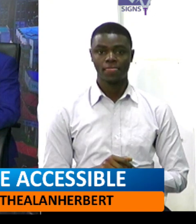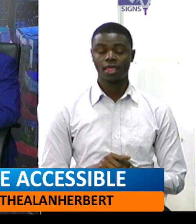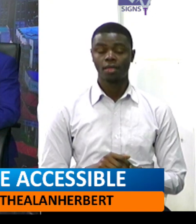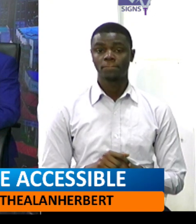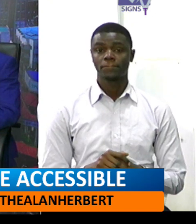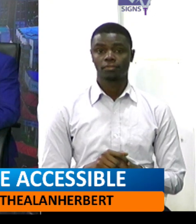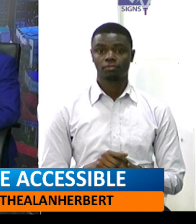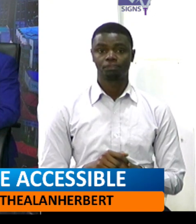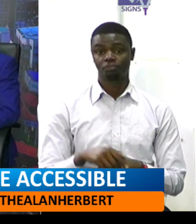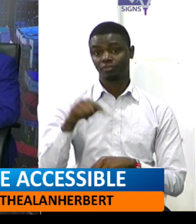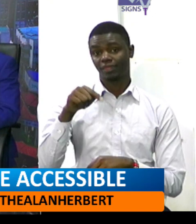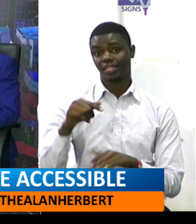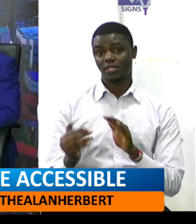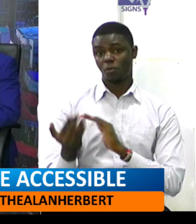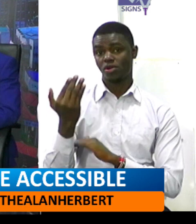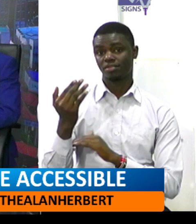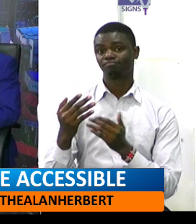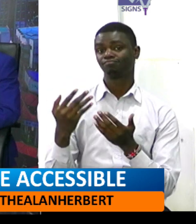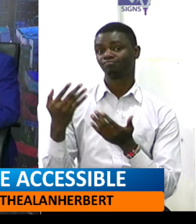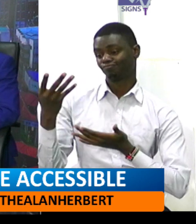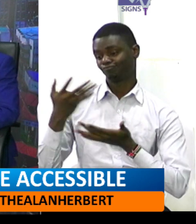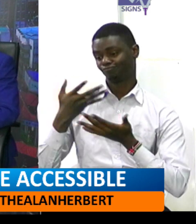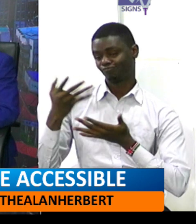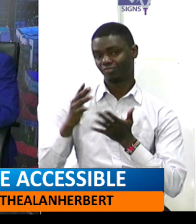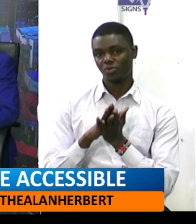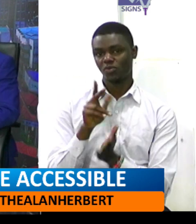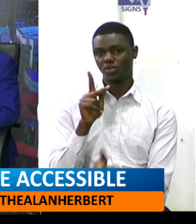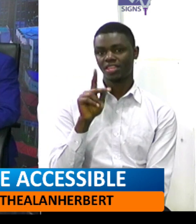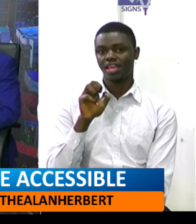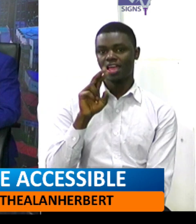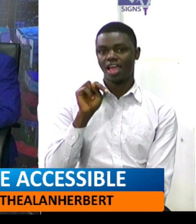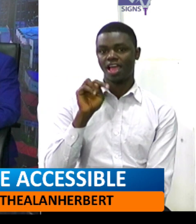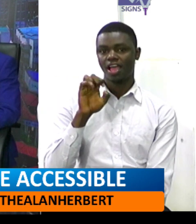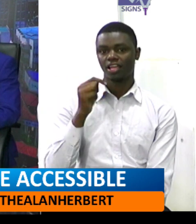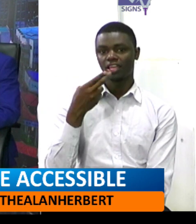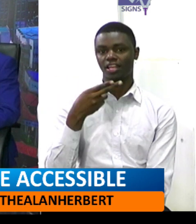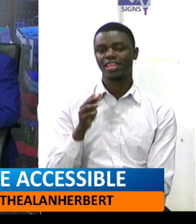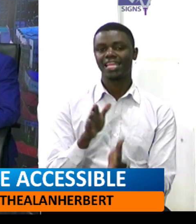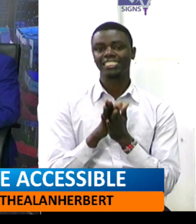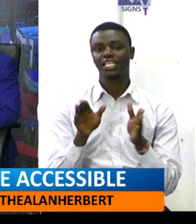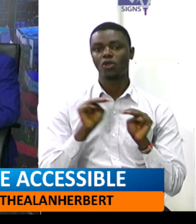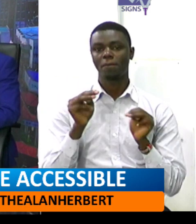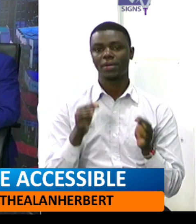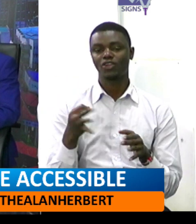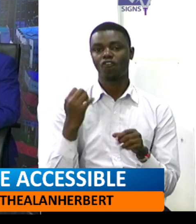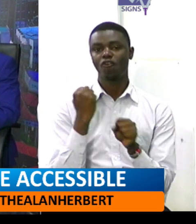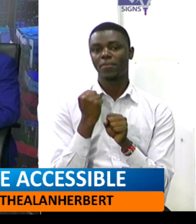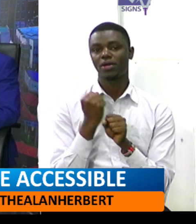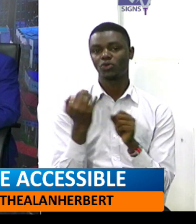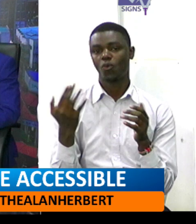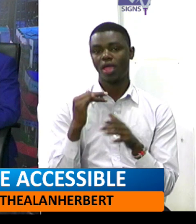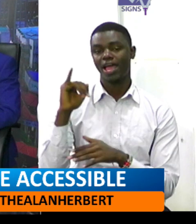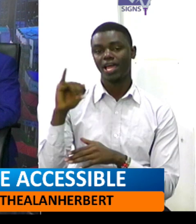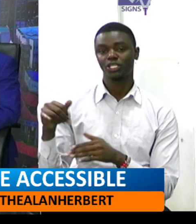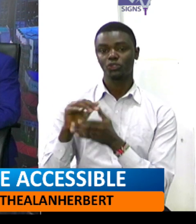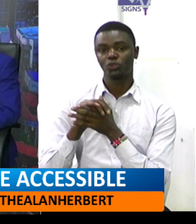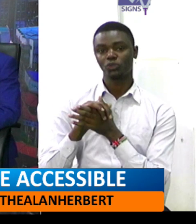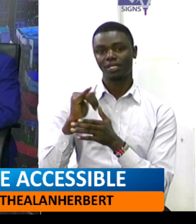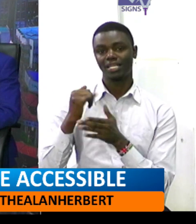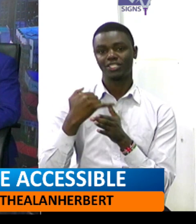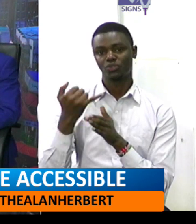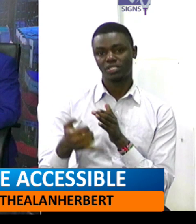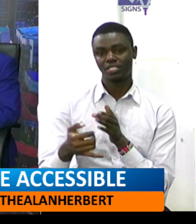Minor. And this morning we are speaking to Mr. Kenneth. He is the General Manager of Operations at Jubilee